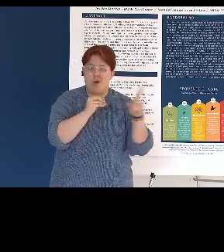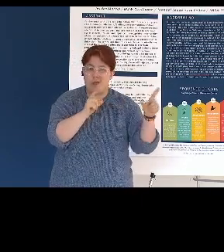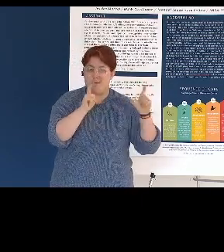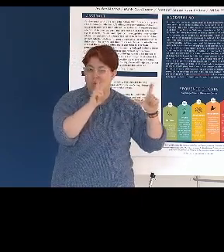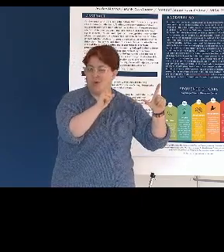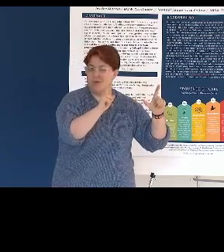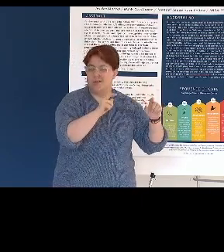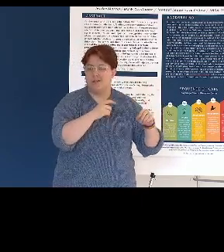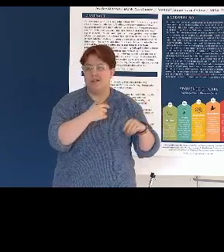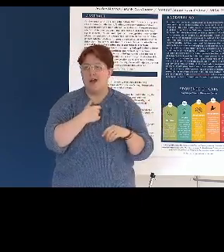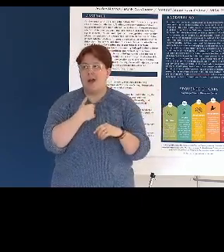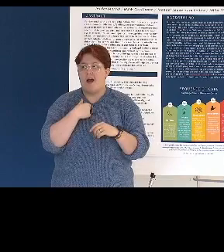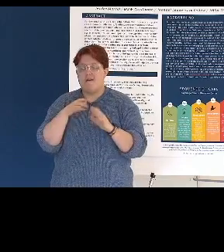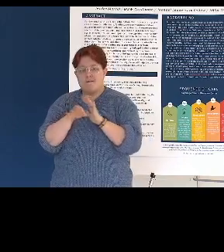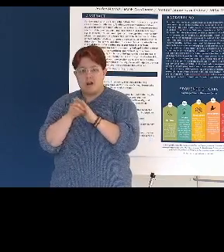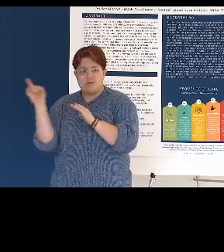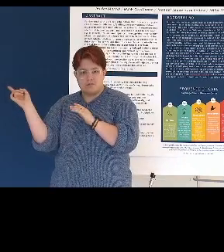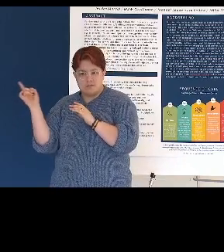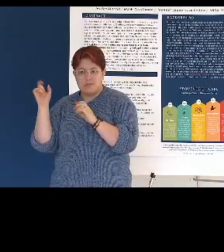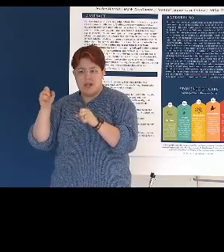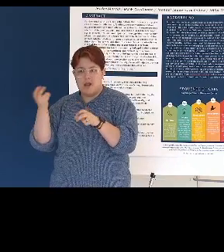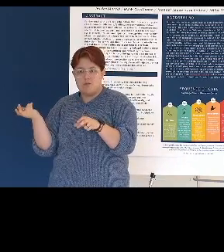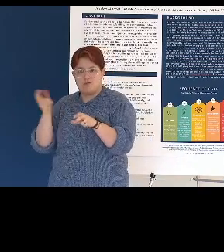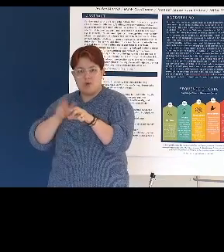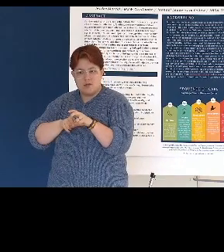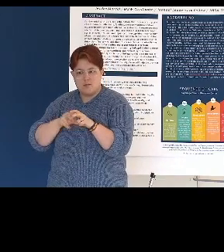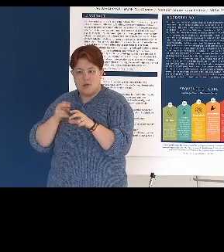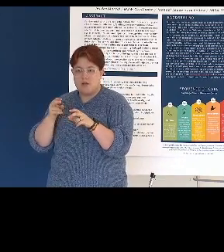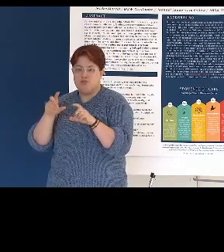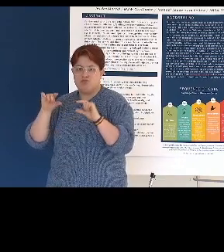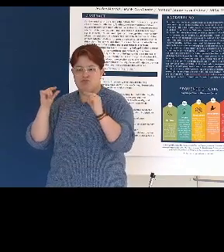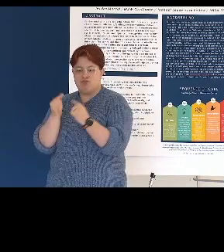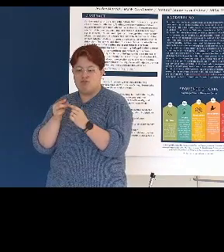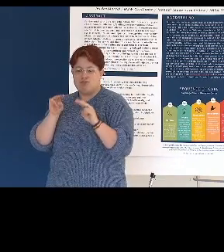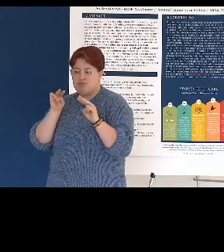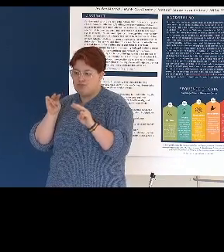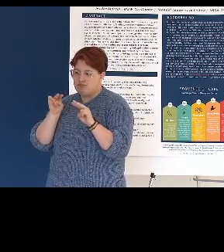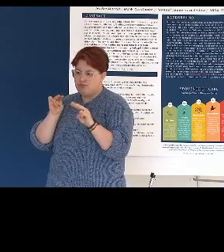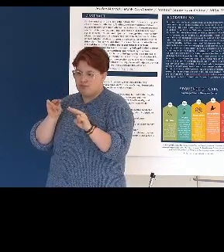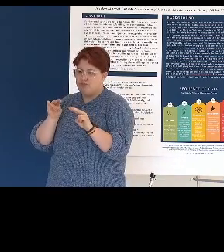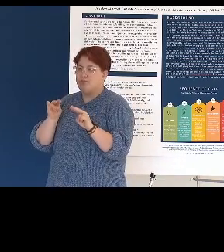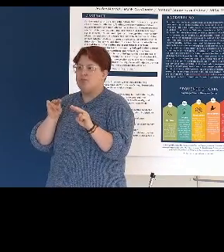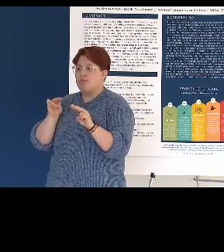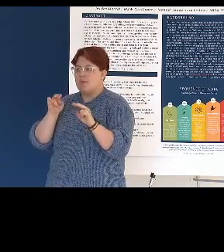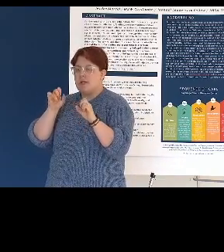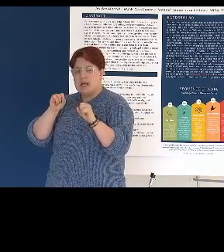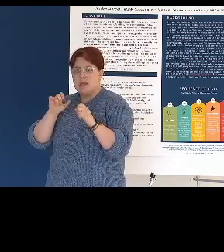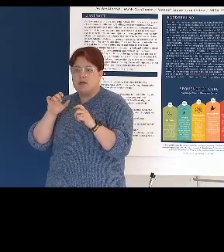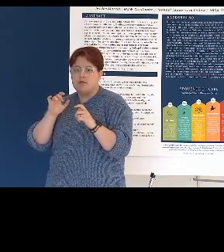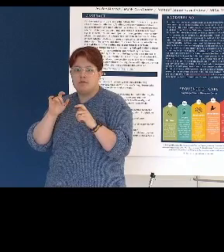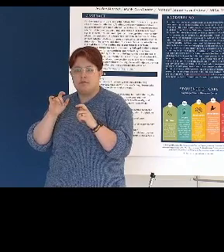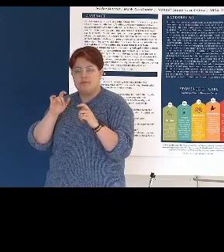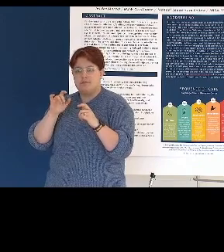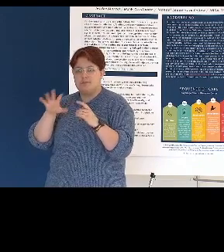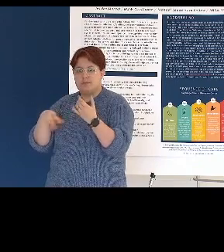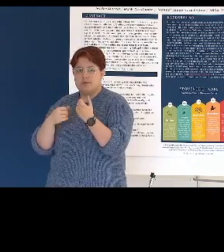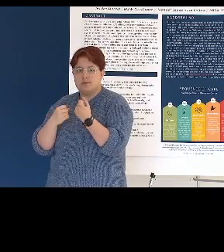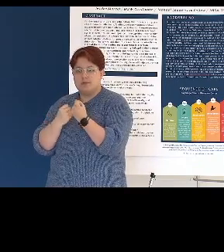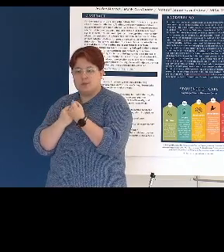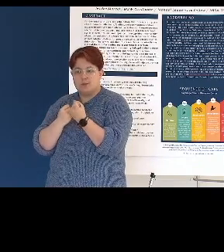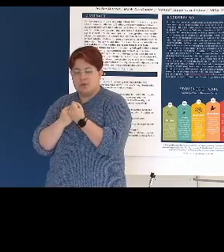found that providers who were able to participate in group supervision found that they were able to give meaningful growth